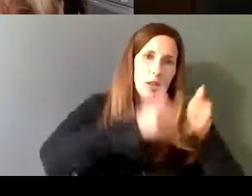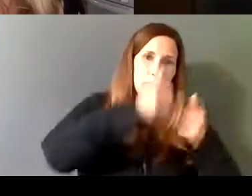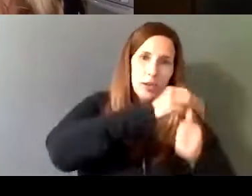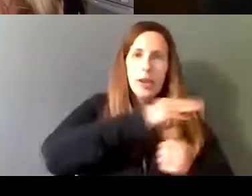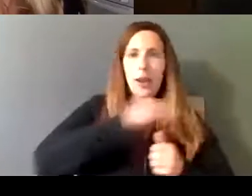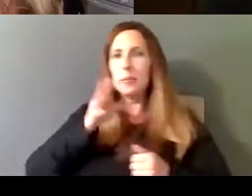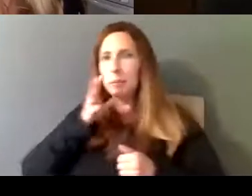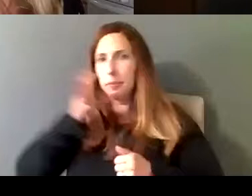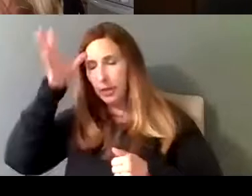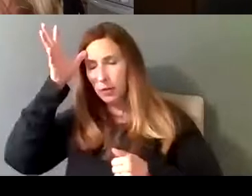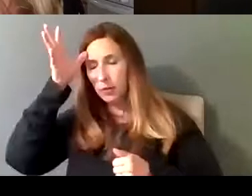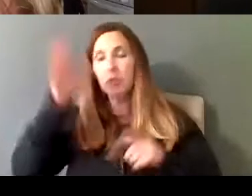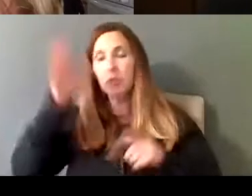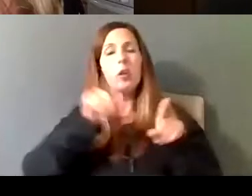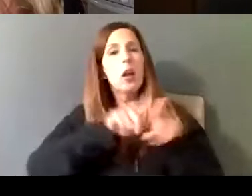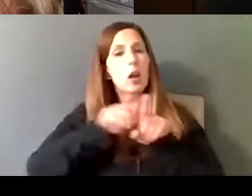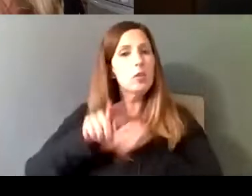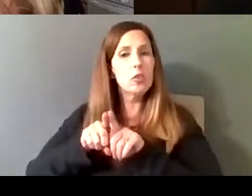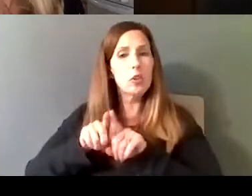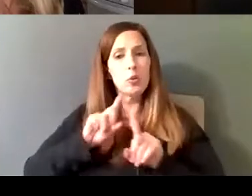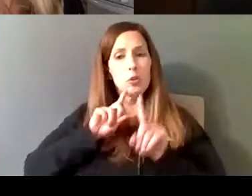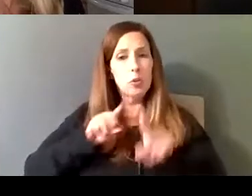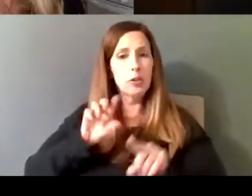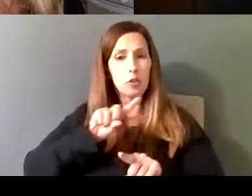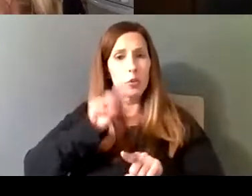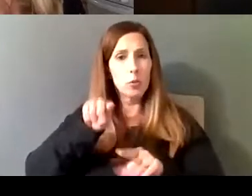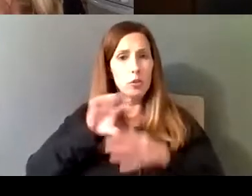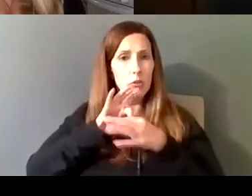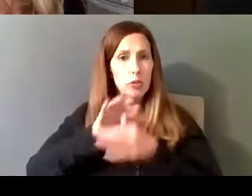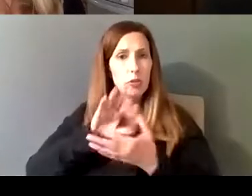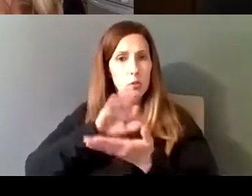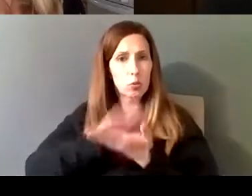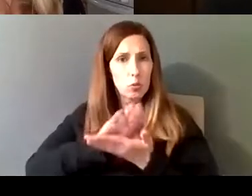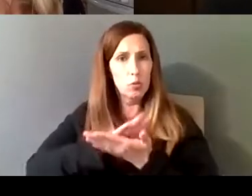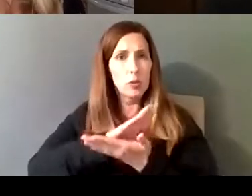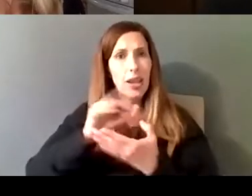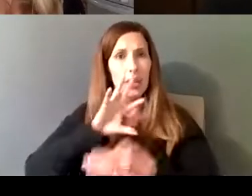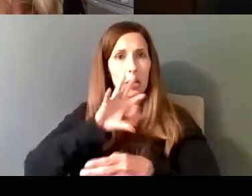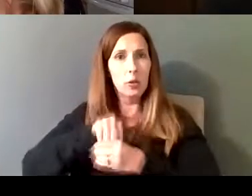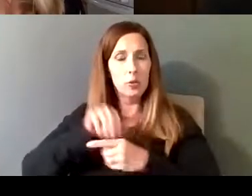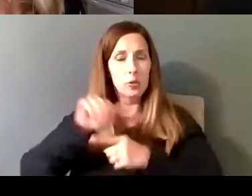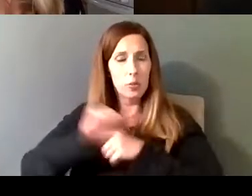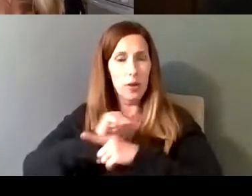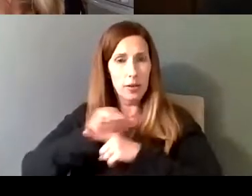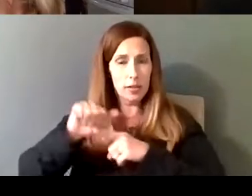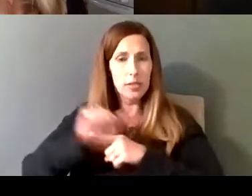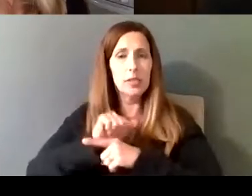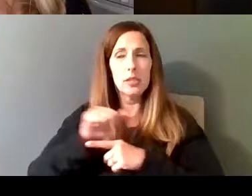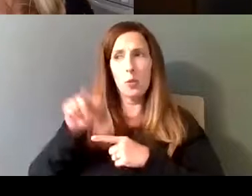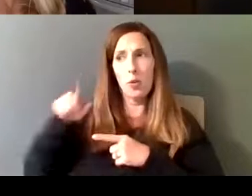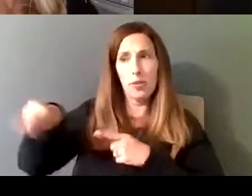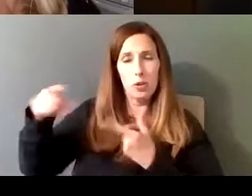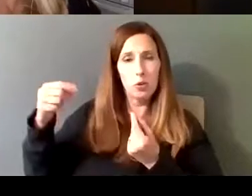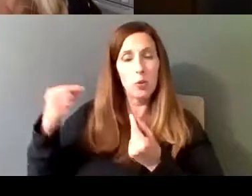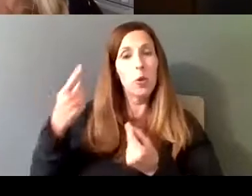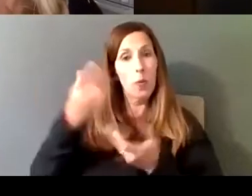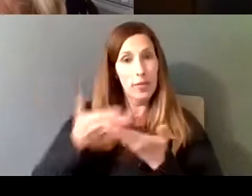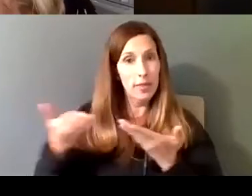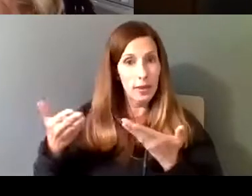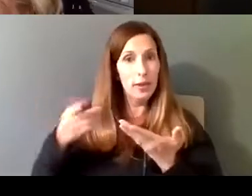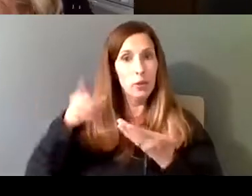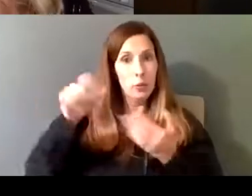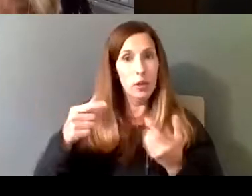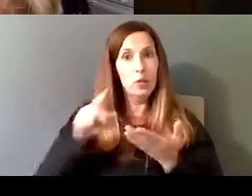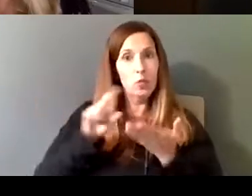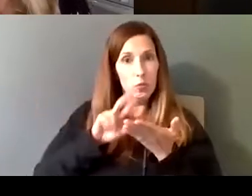kind of answer your question about schools and inclusive practices and what they're doing, one thing that you can research is